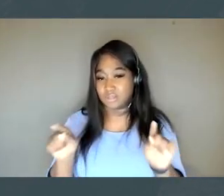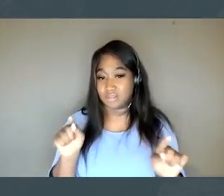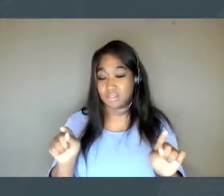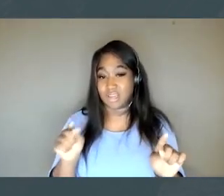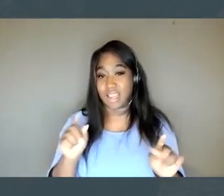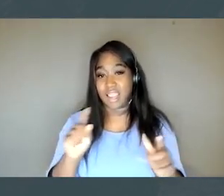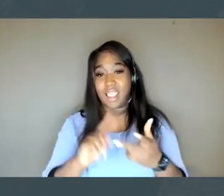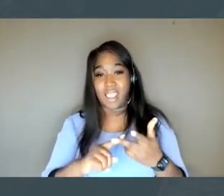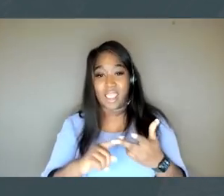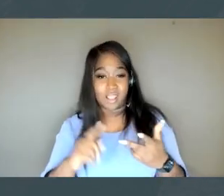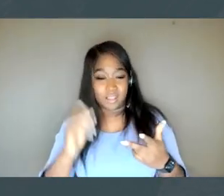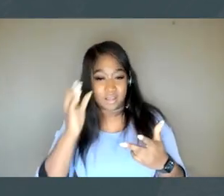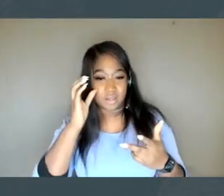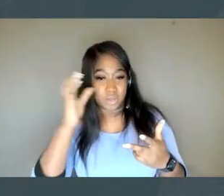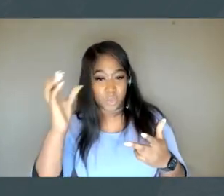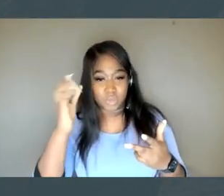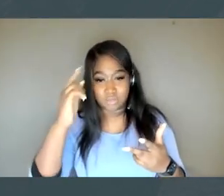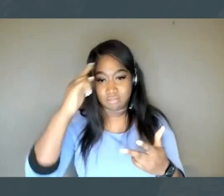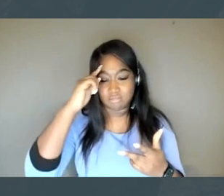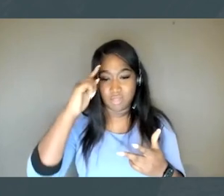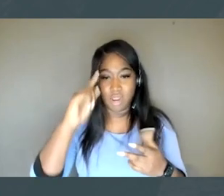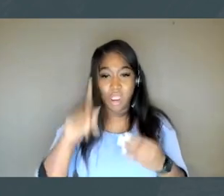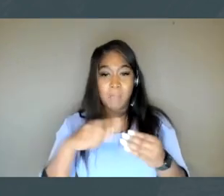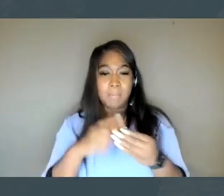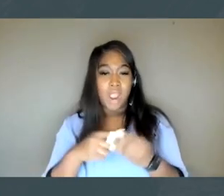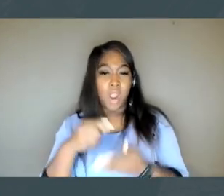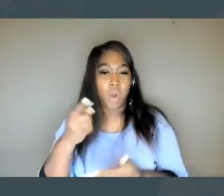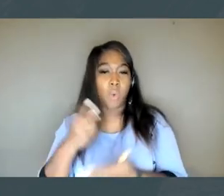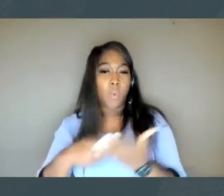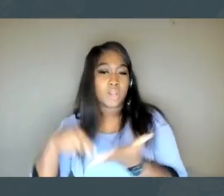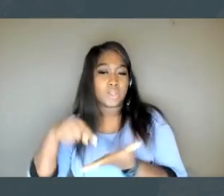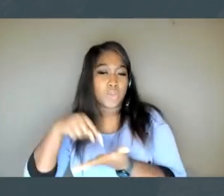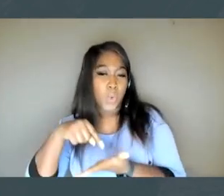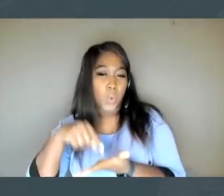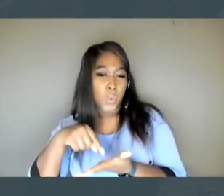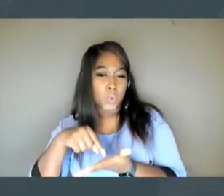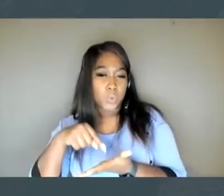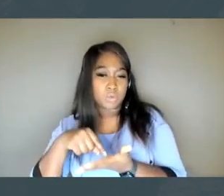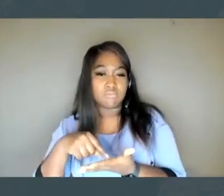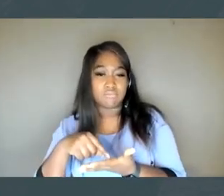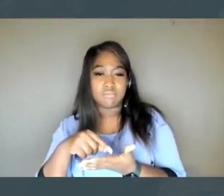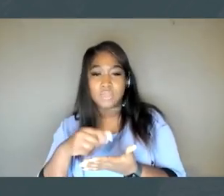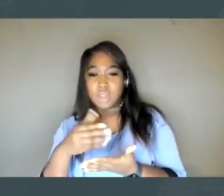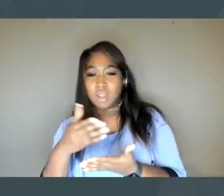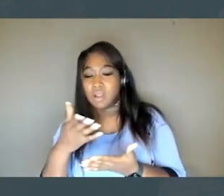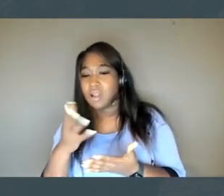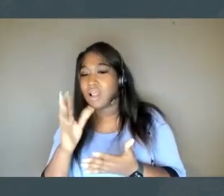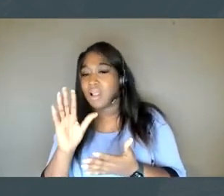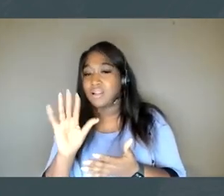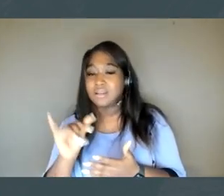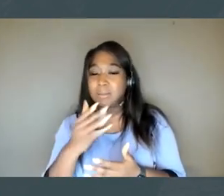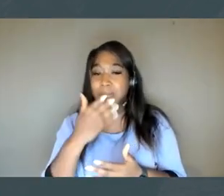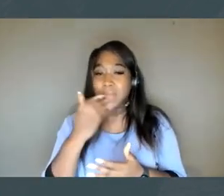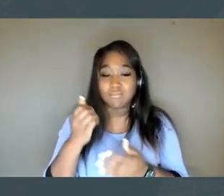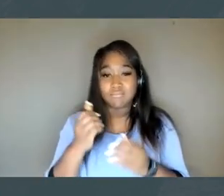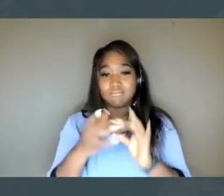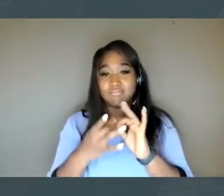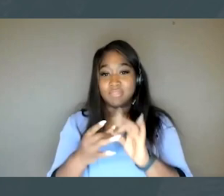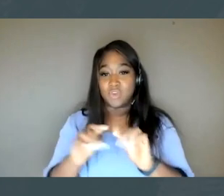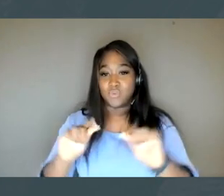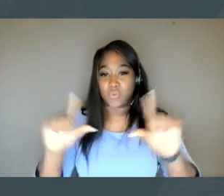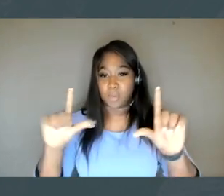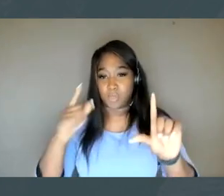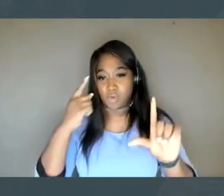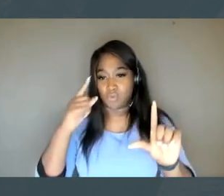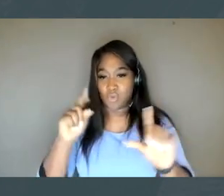notions of, you know, what is owed that are totally within the framework of, you know, state notions of justice